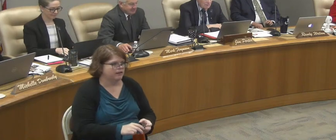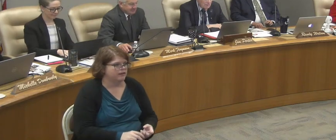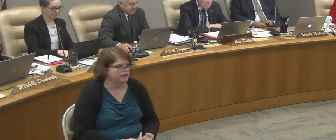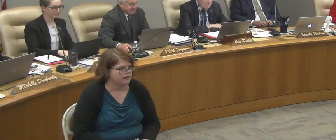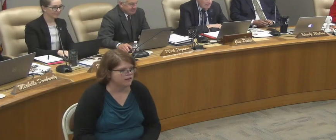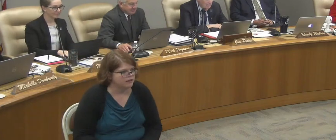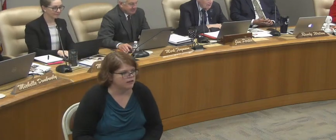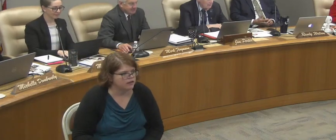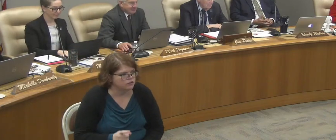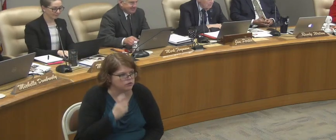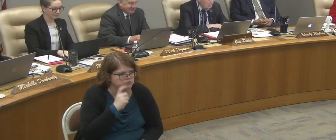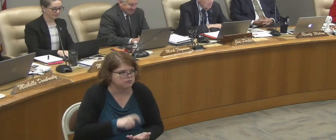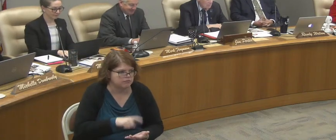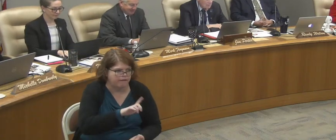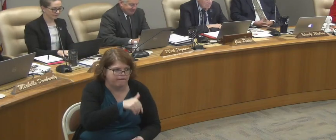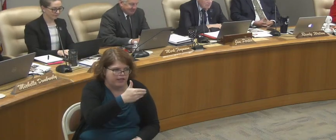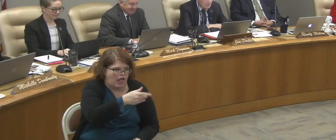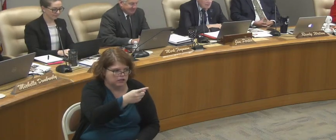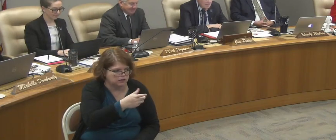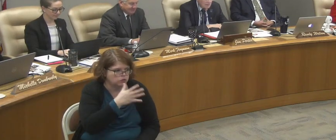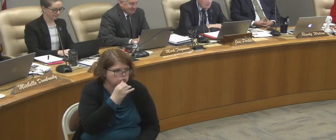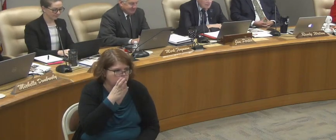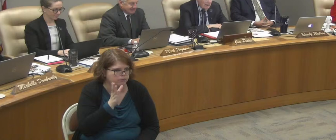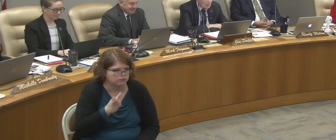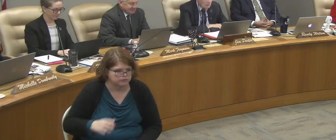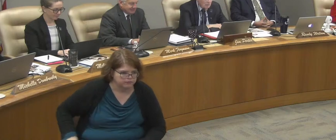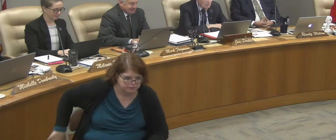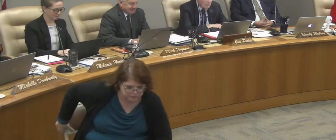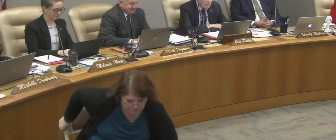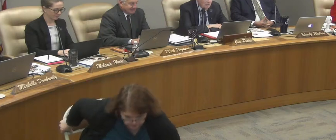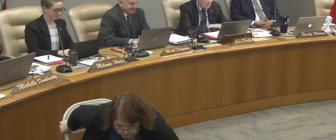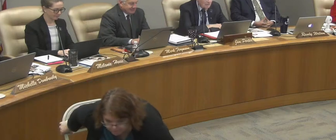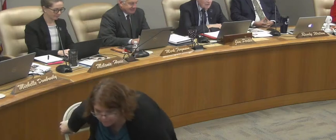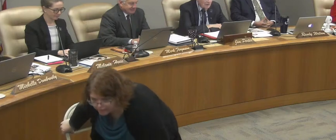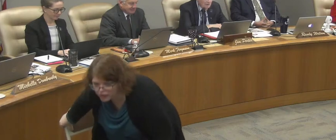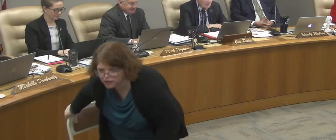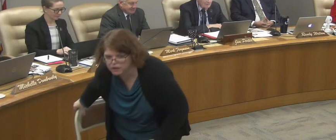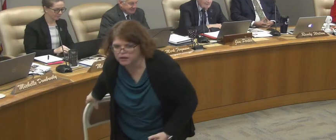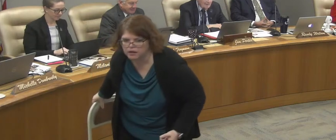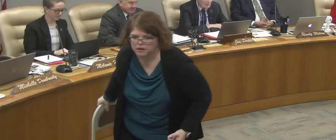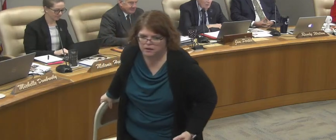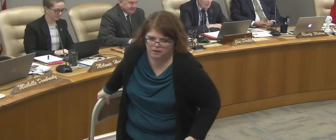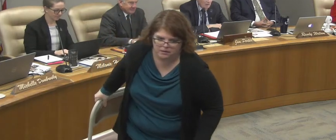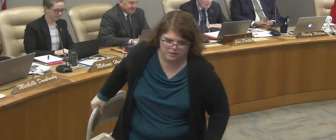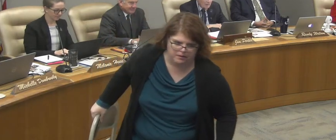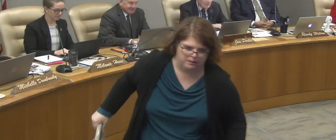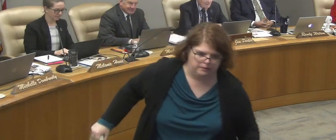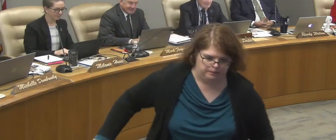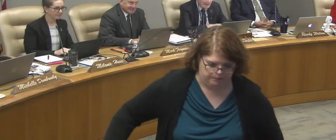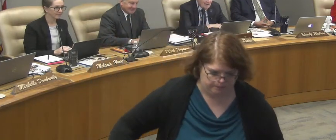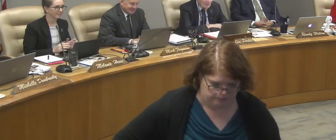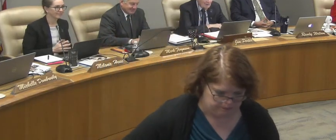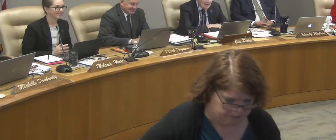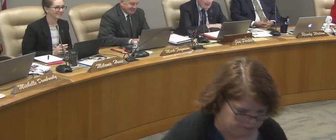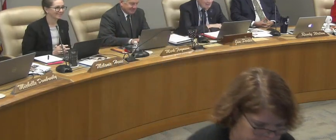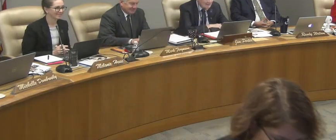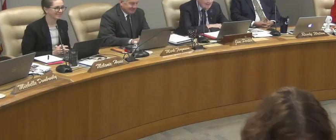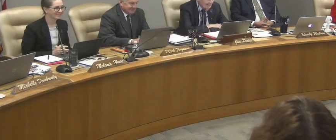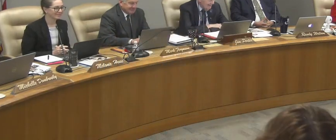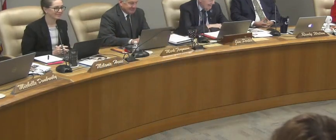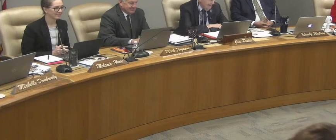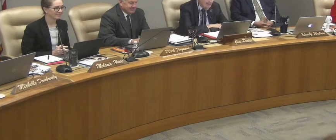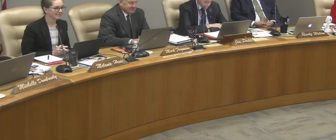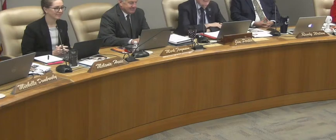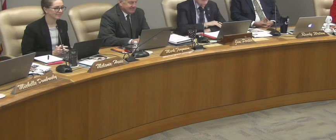recognize Bill Catholic who is going to present the annual report from Acacia welcome Bill and your